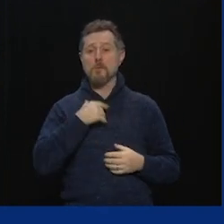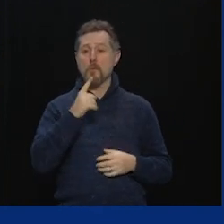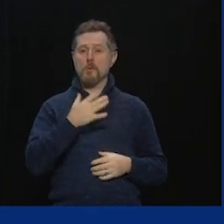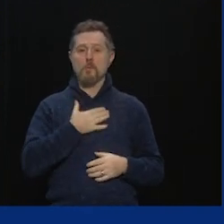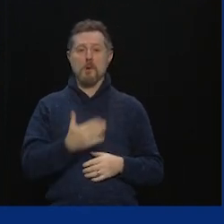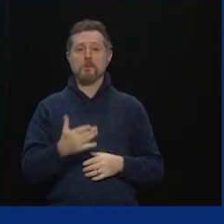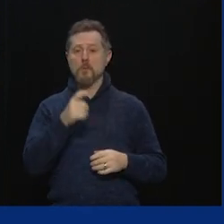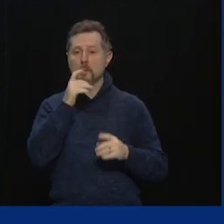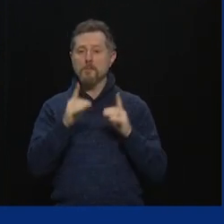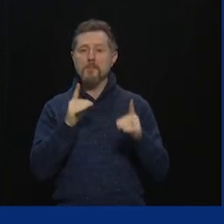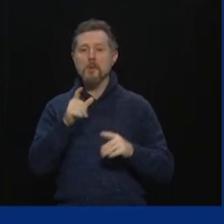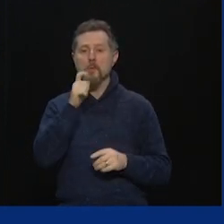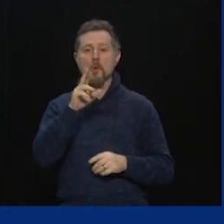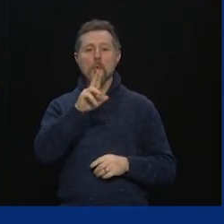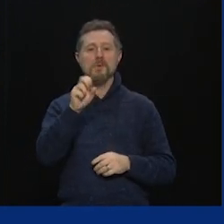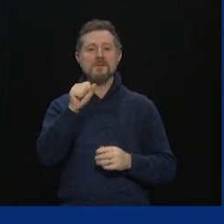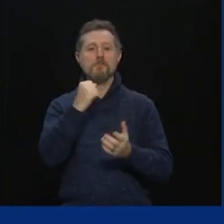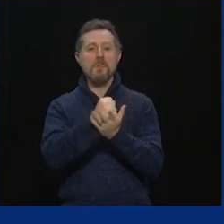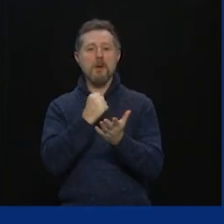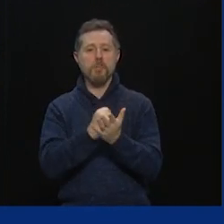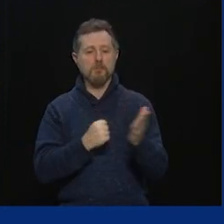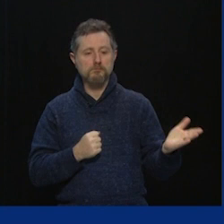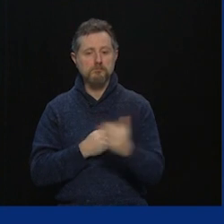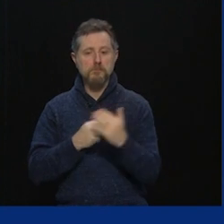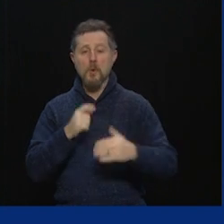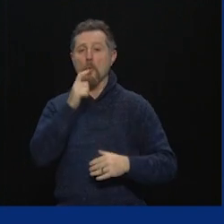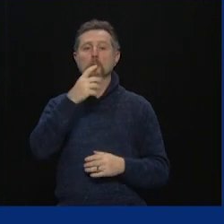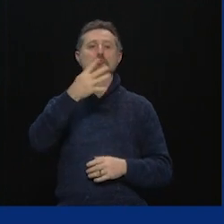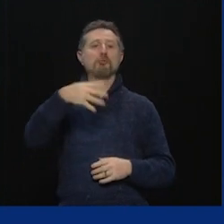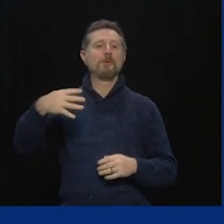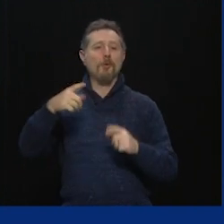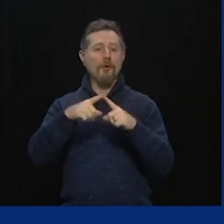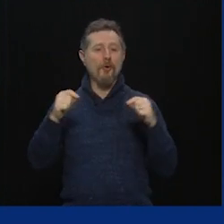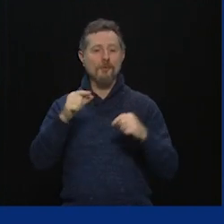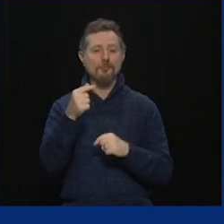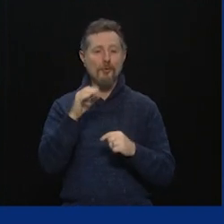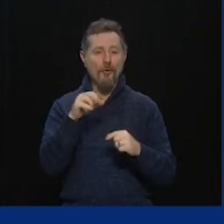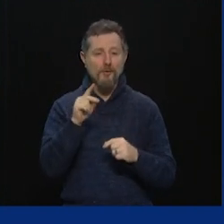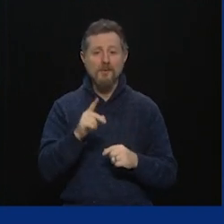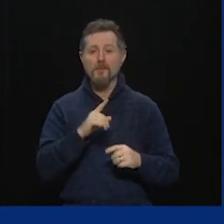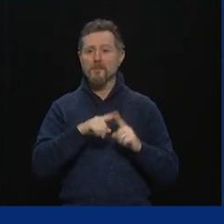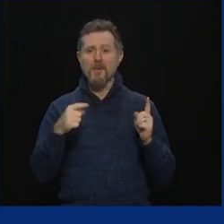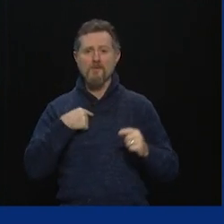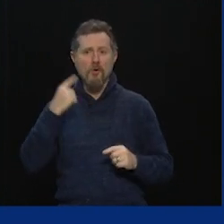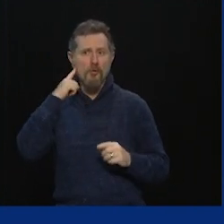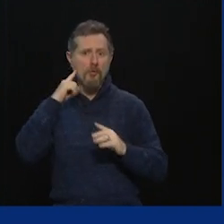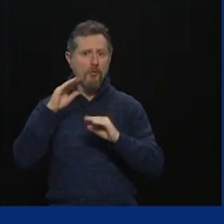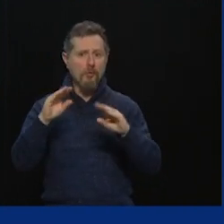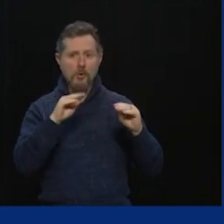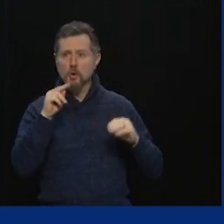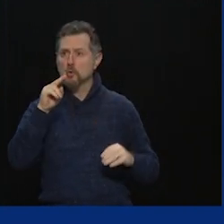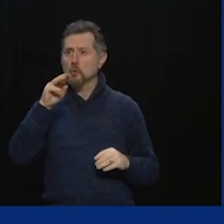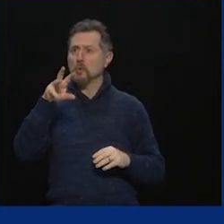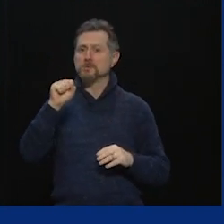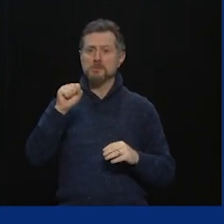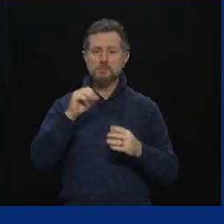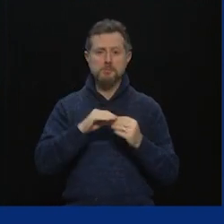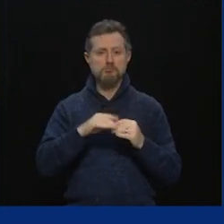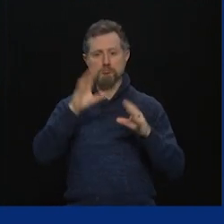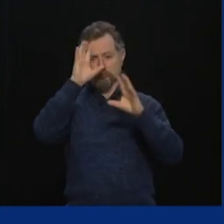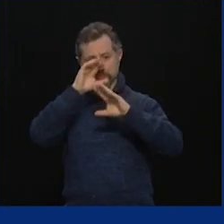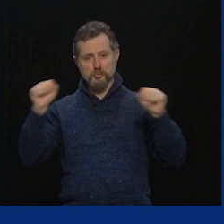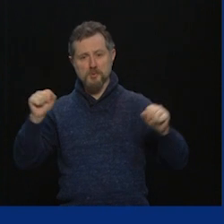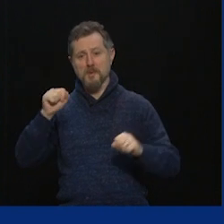their US passports and their US green cards. But I had heard in the news, the TV, the President Biden promising to